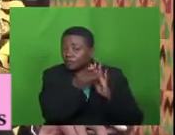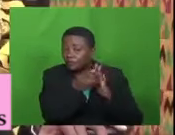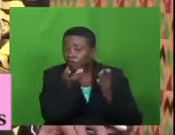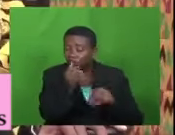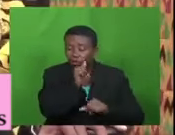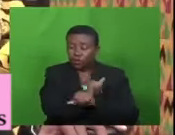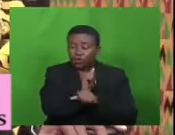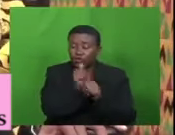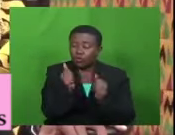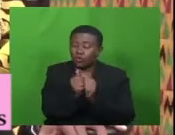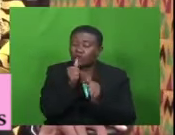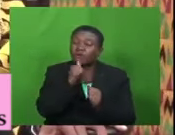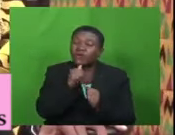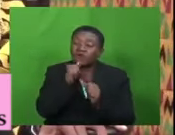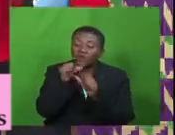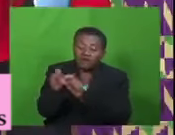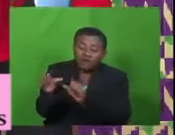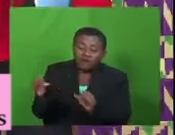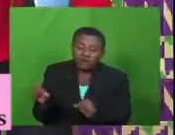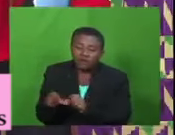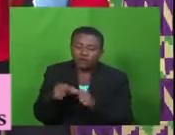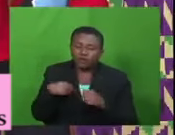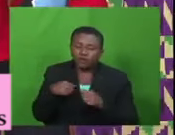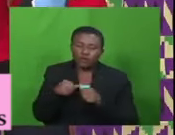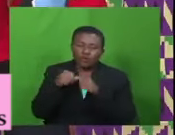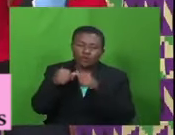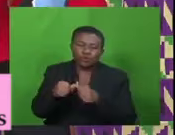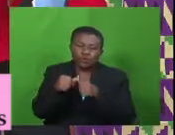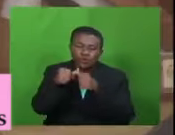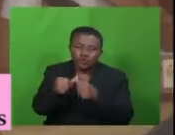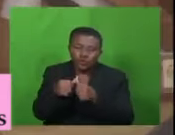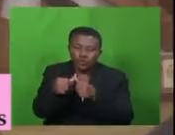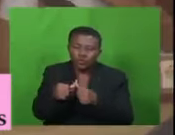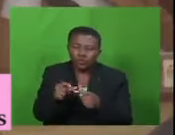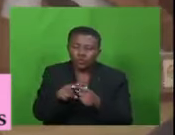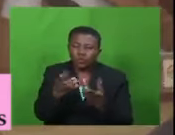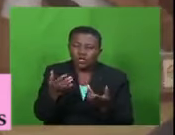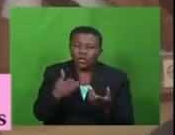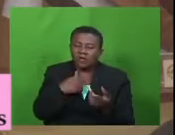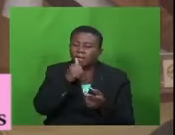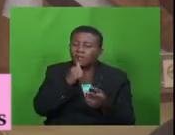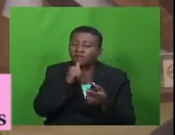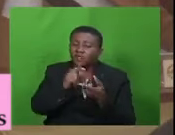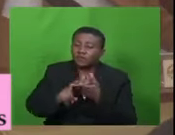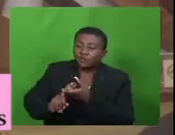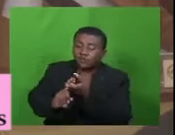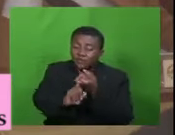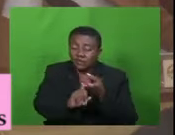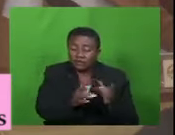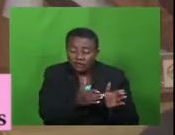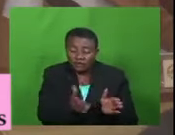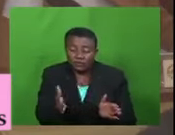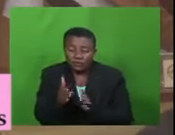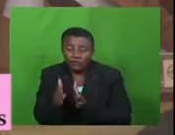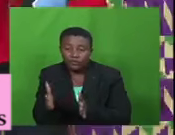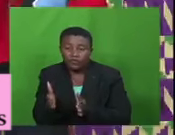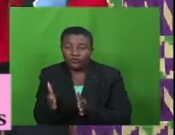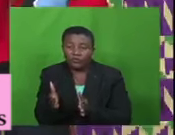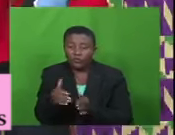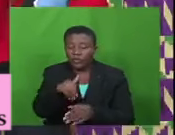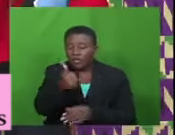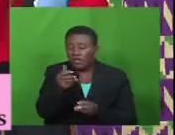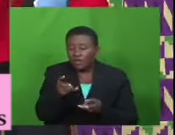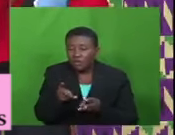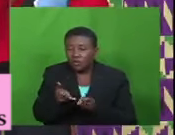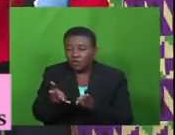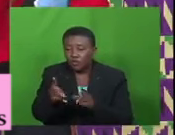private sector, we continue to explore the use of public-private partnership arrangements as a financing alternative to